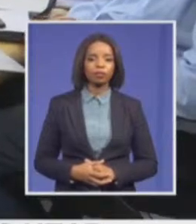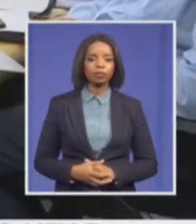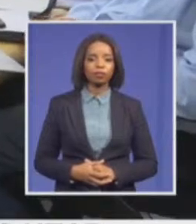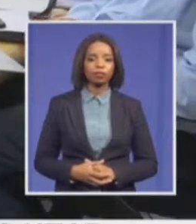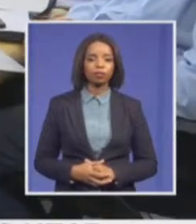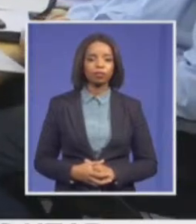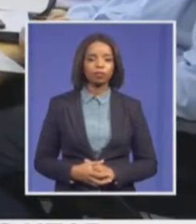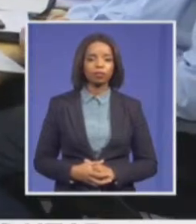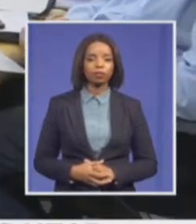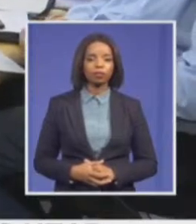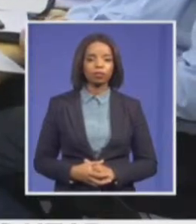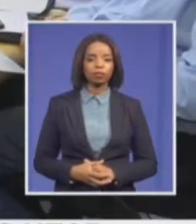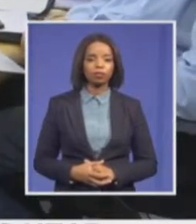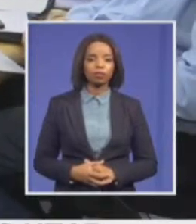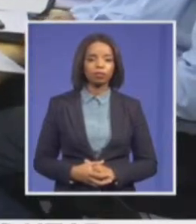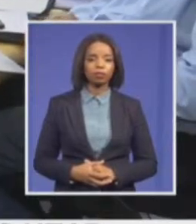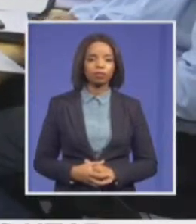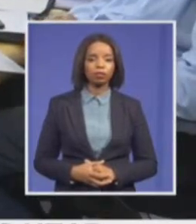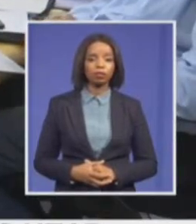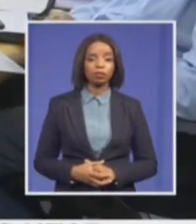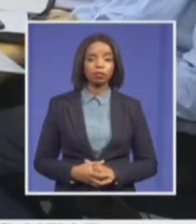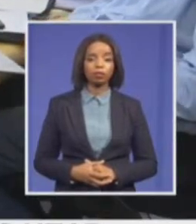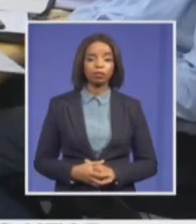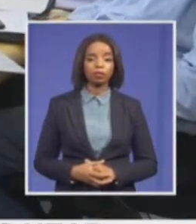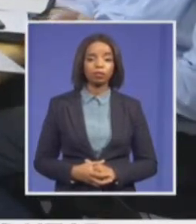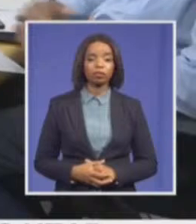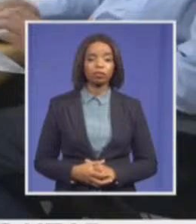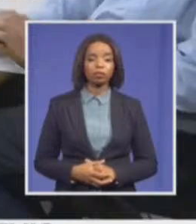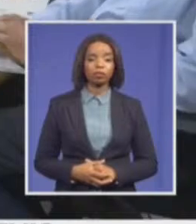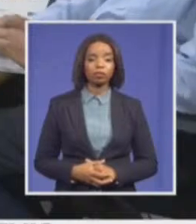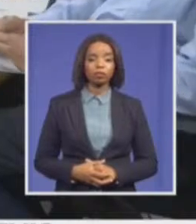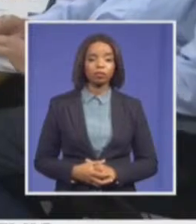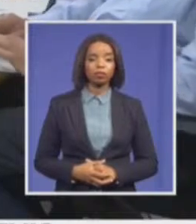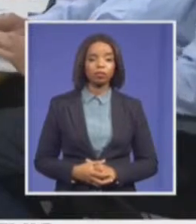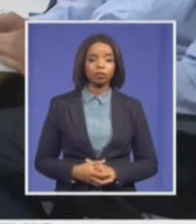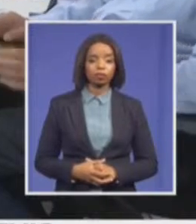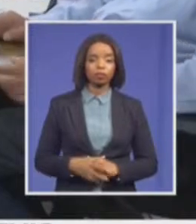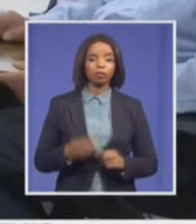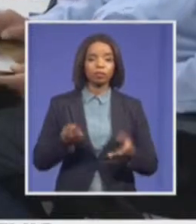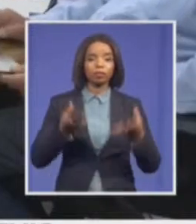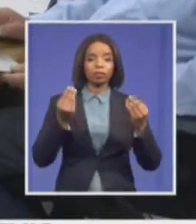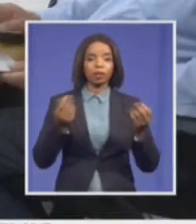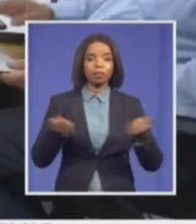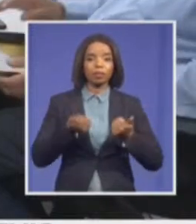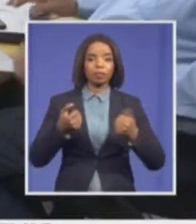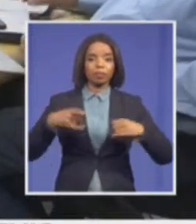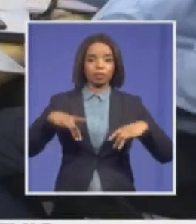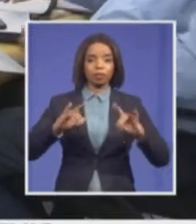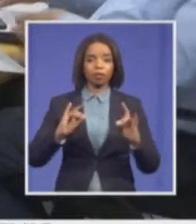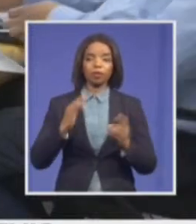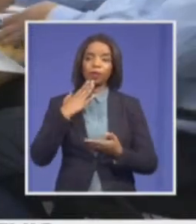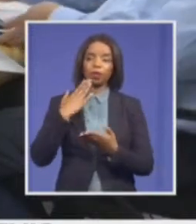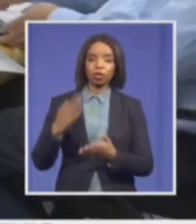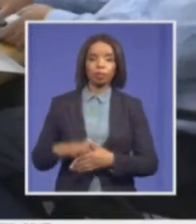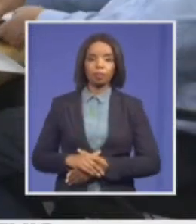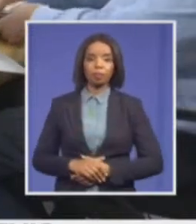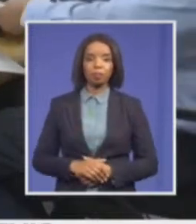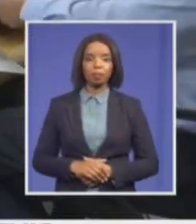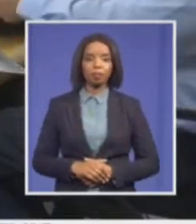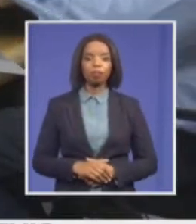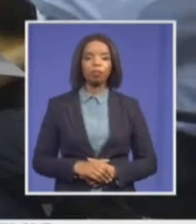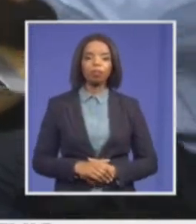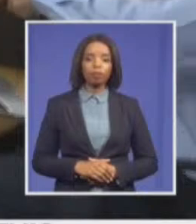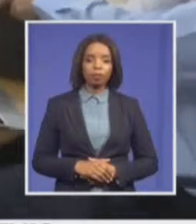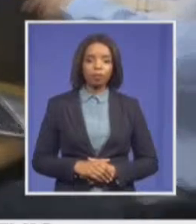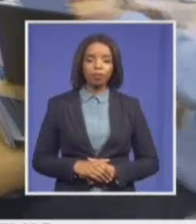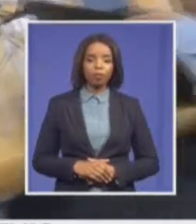My sincere gratitude for your indulgence. Thank you. So, Mr. Venara, you want to give me a brief